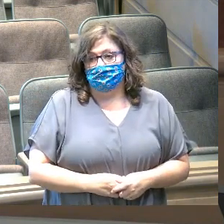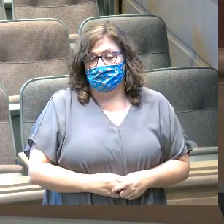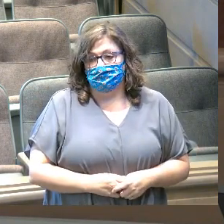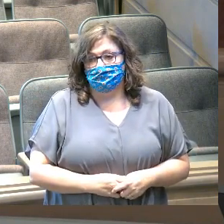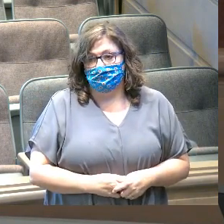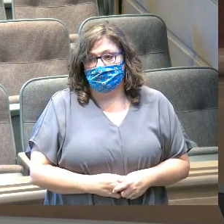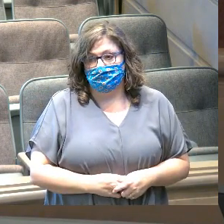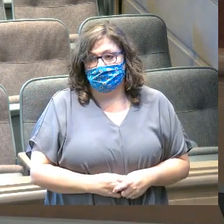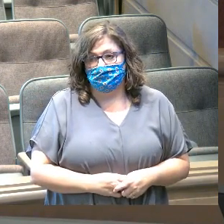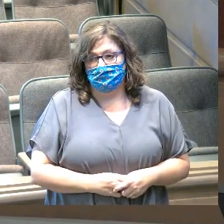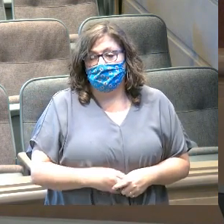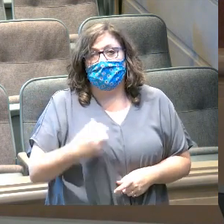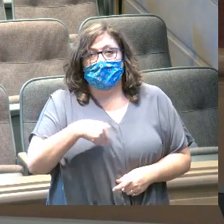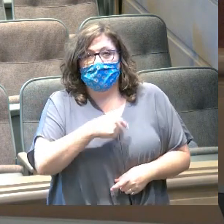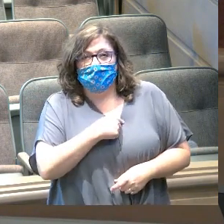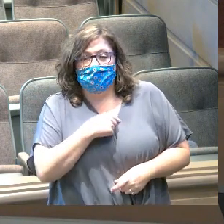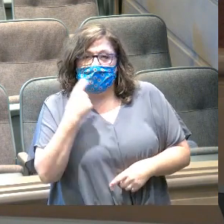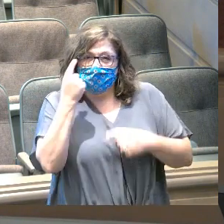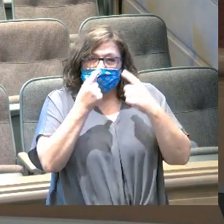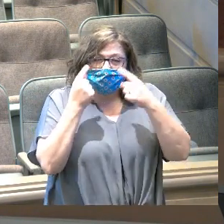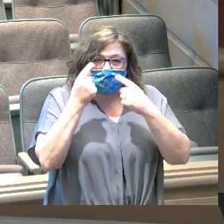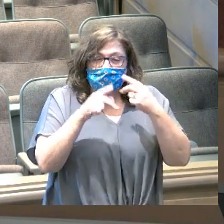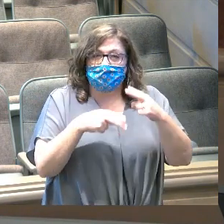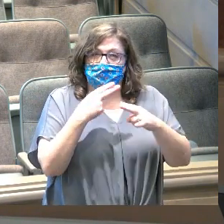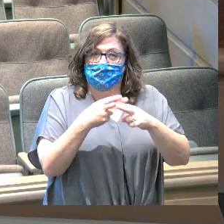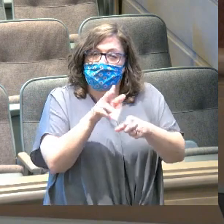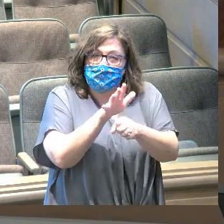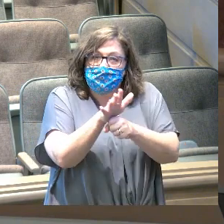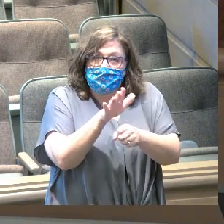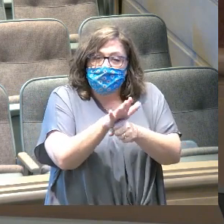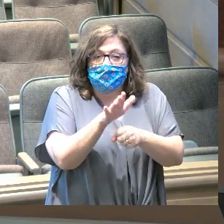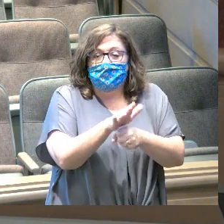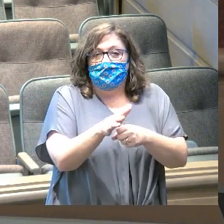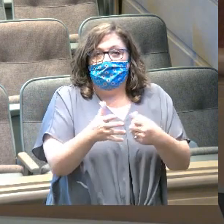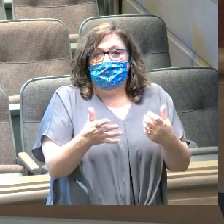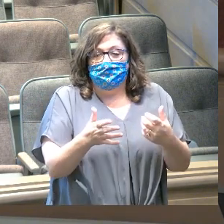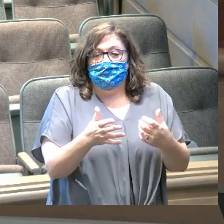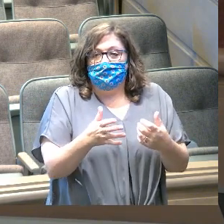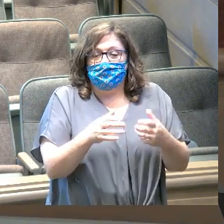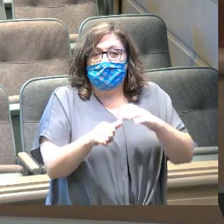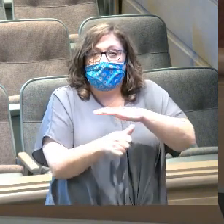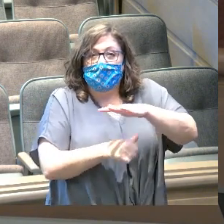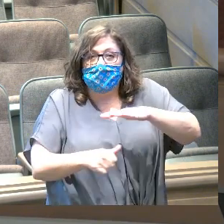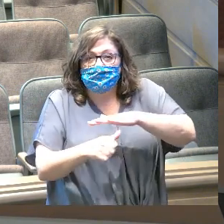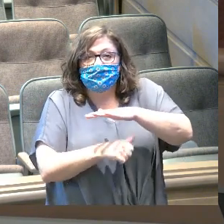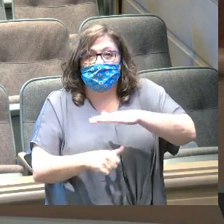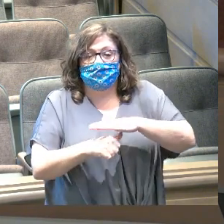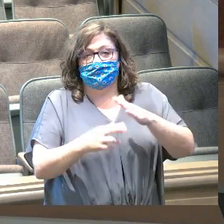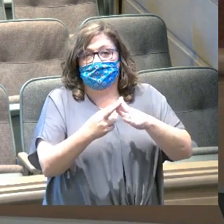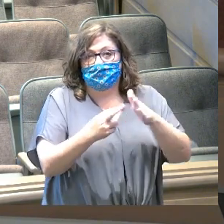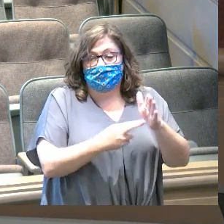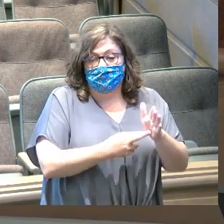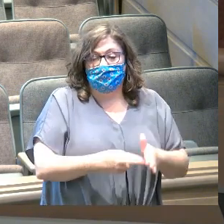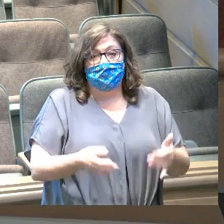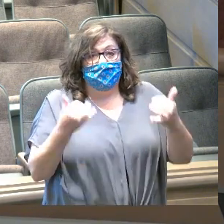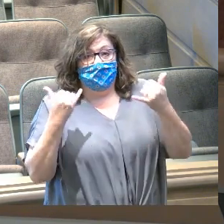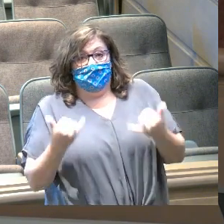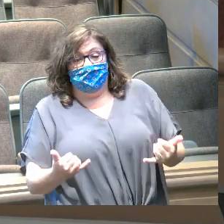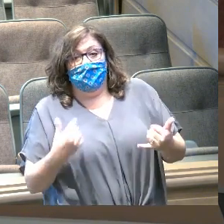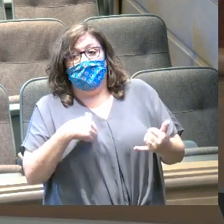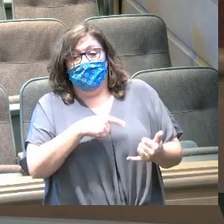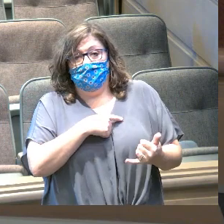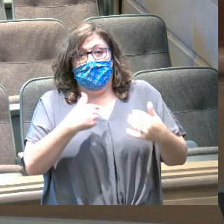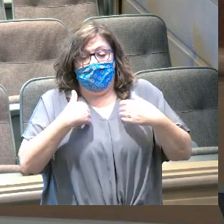We had questions about the adequate or efficient isolation protocols. Now we have early